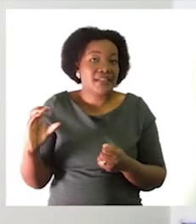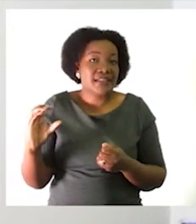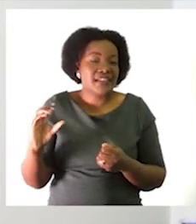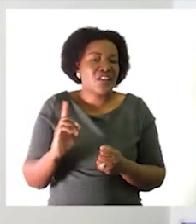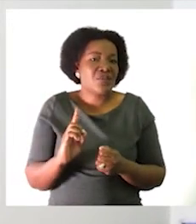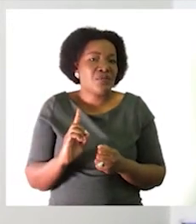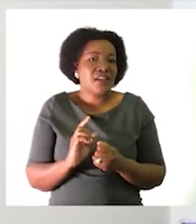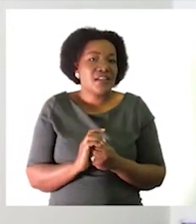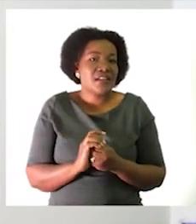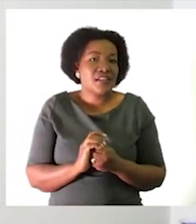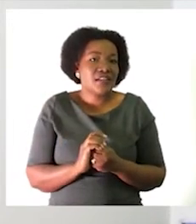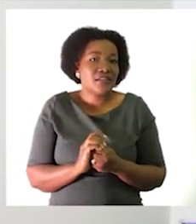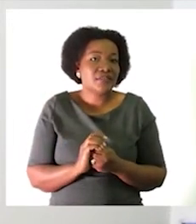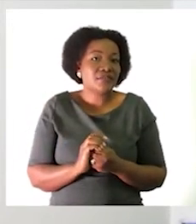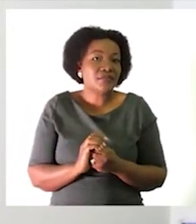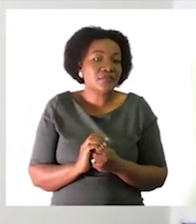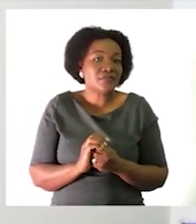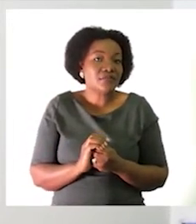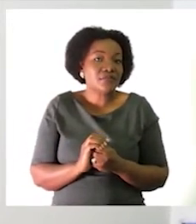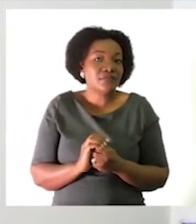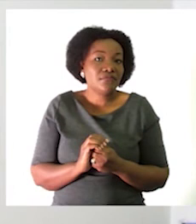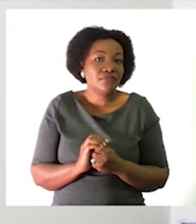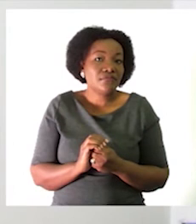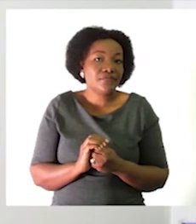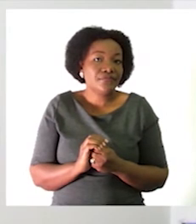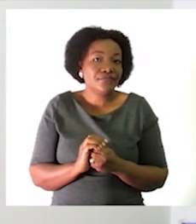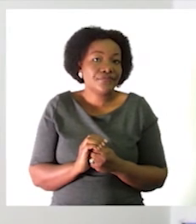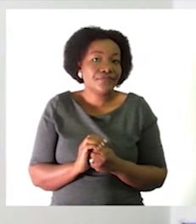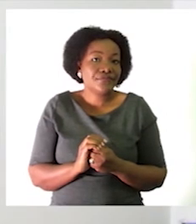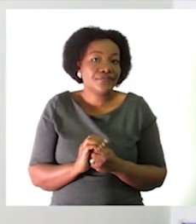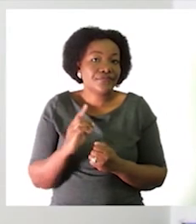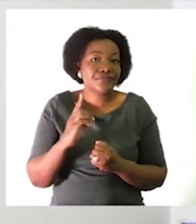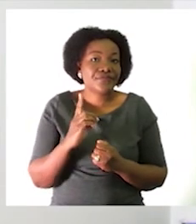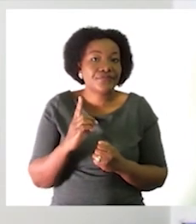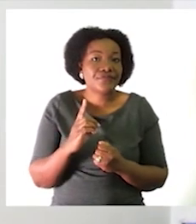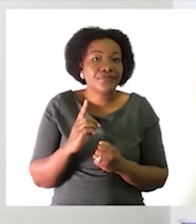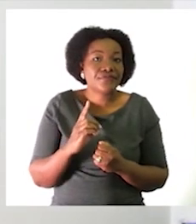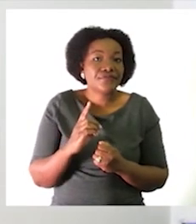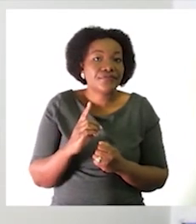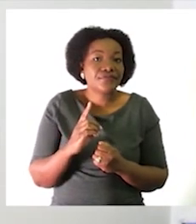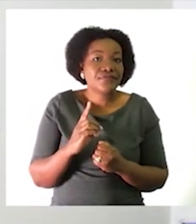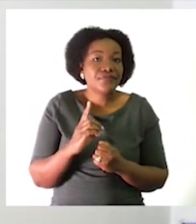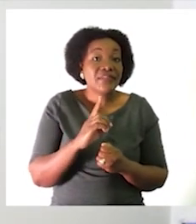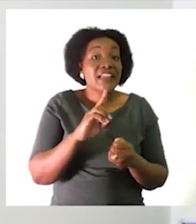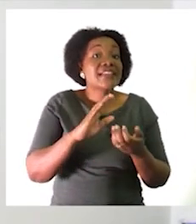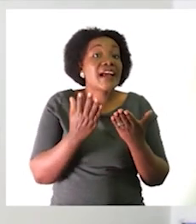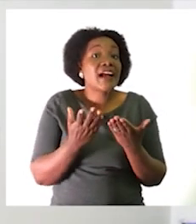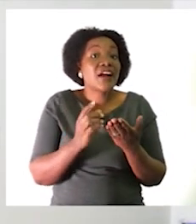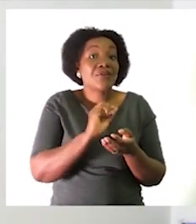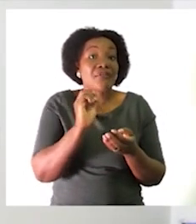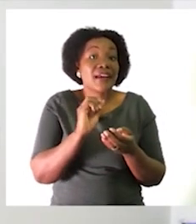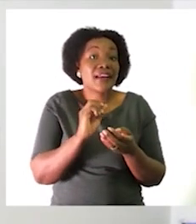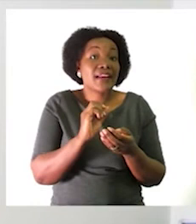This is how we write the dollar. Because the cents are also part of the dollar.